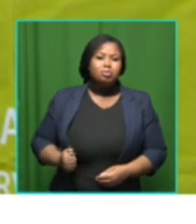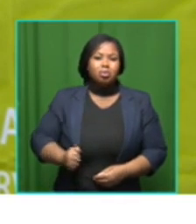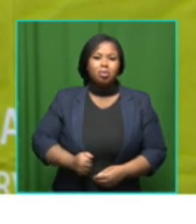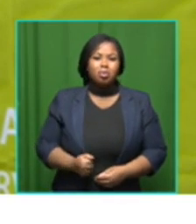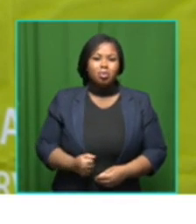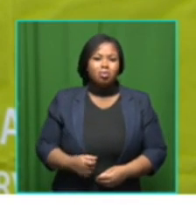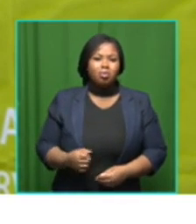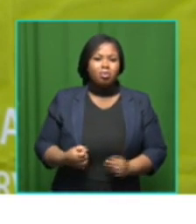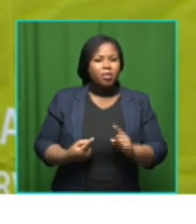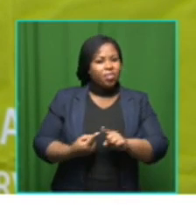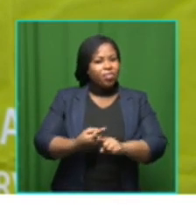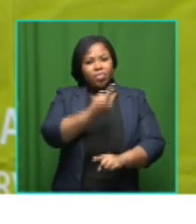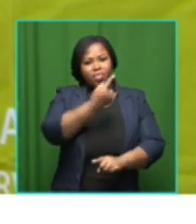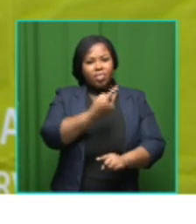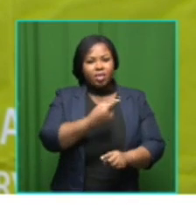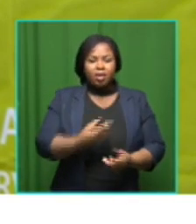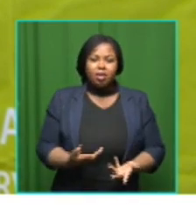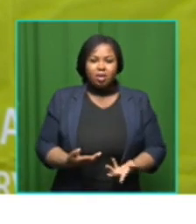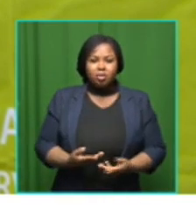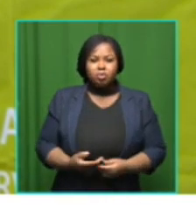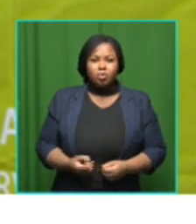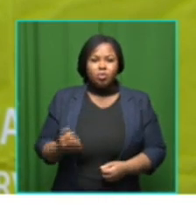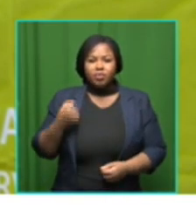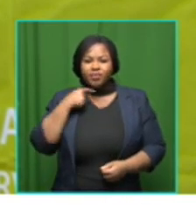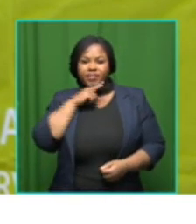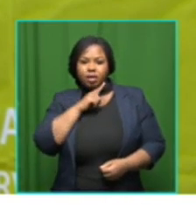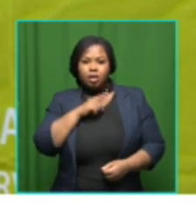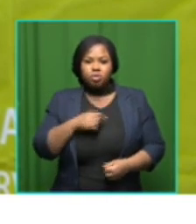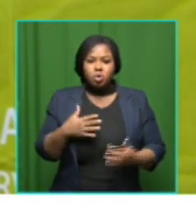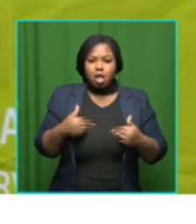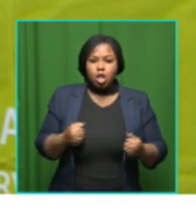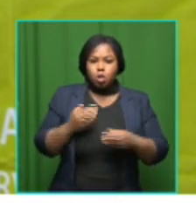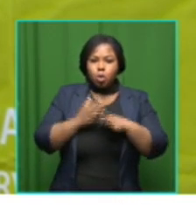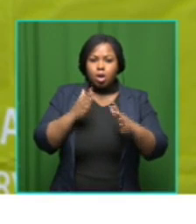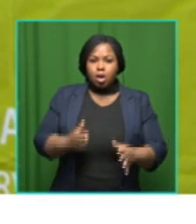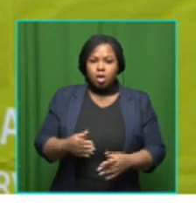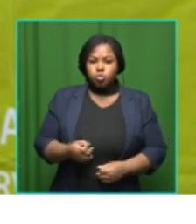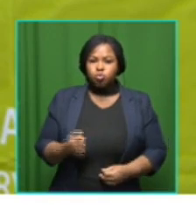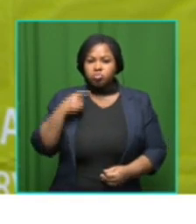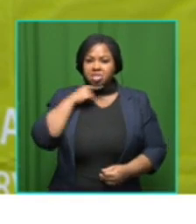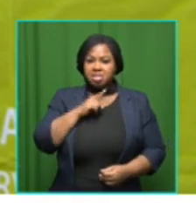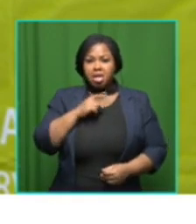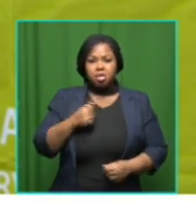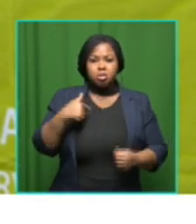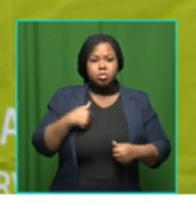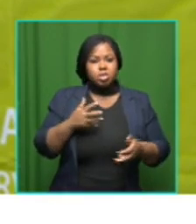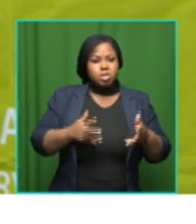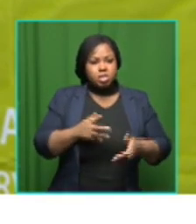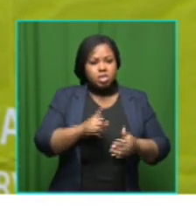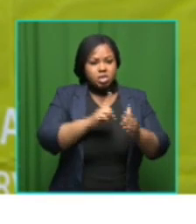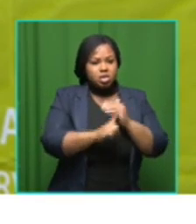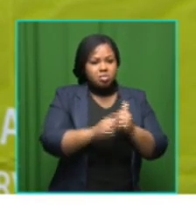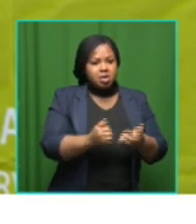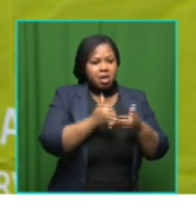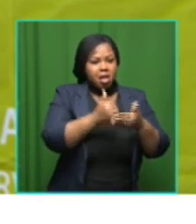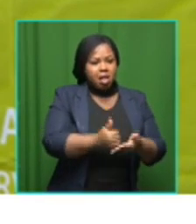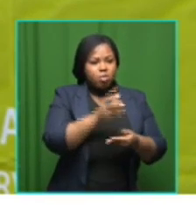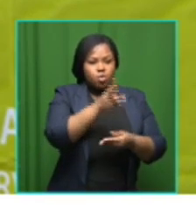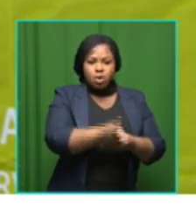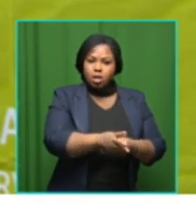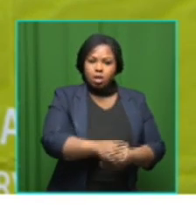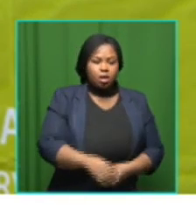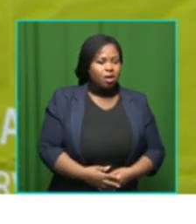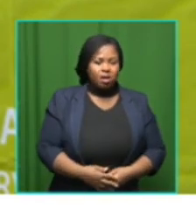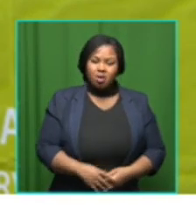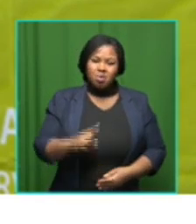misrepresent health workers and create an impression that they are actually coming to assist people, because it's actually